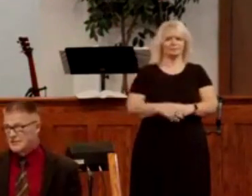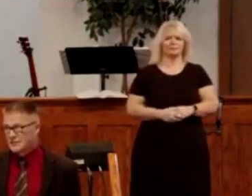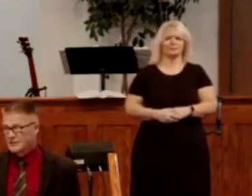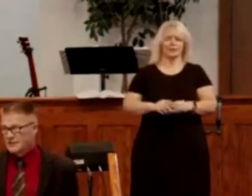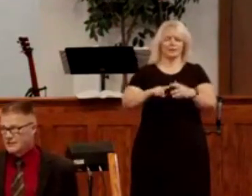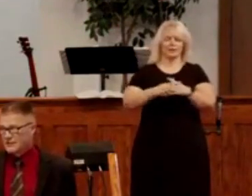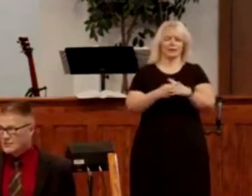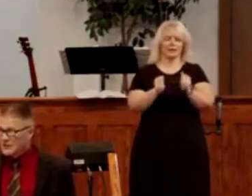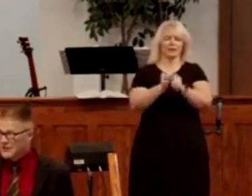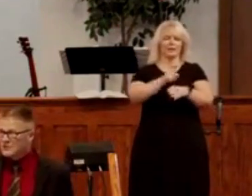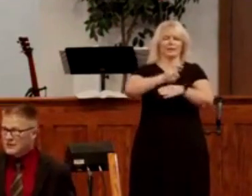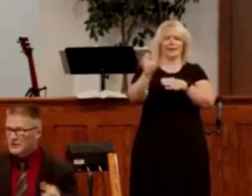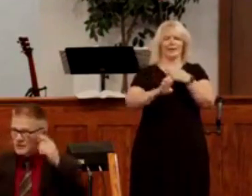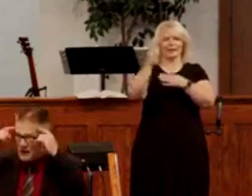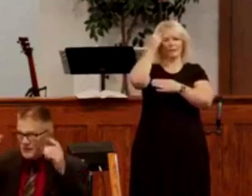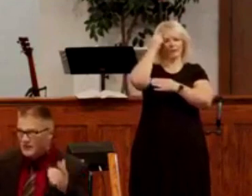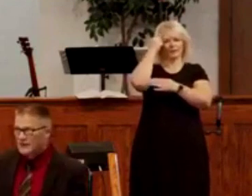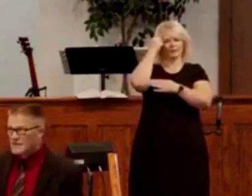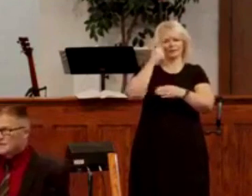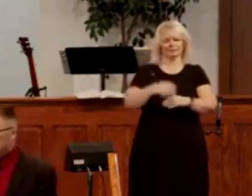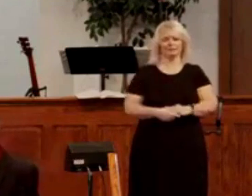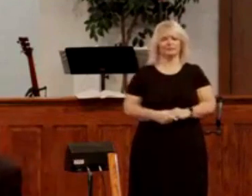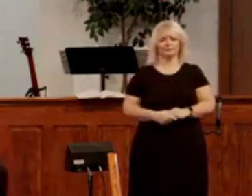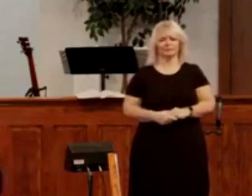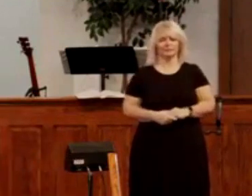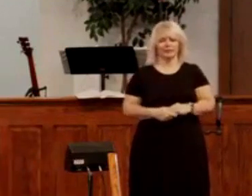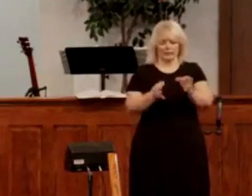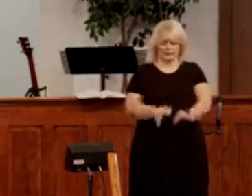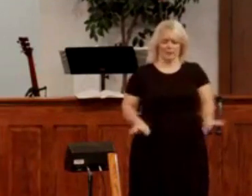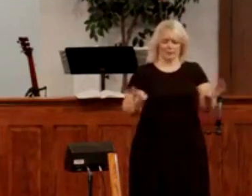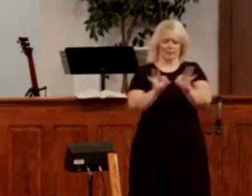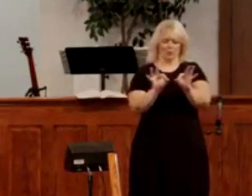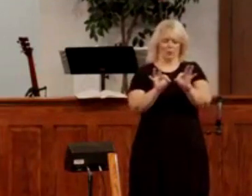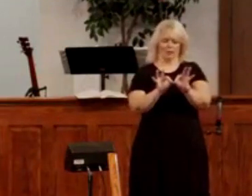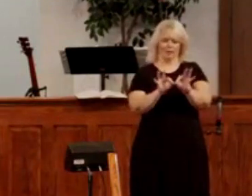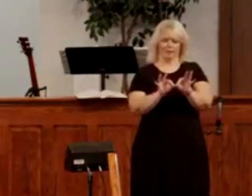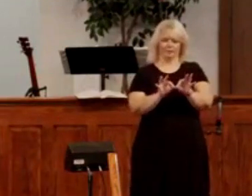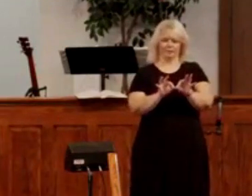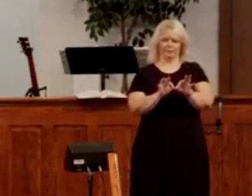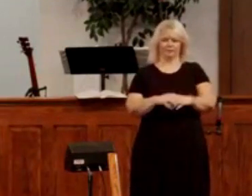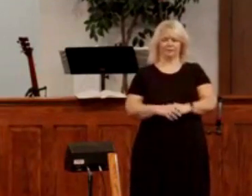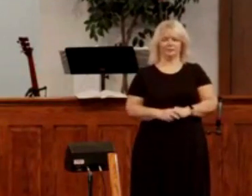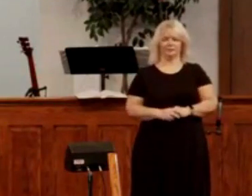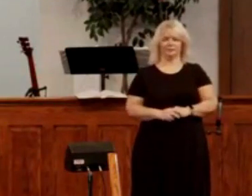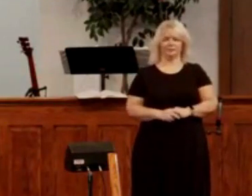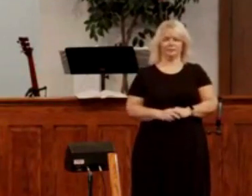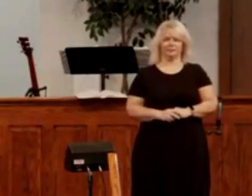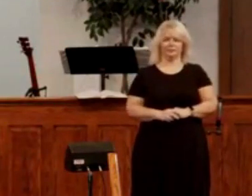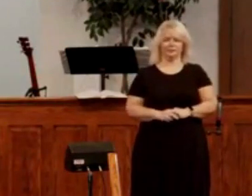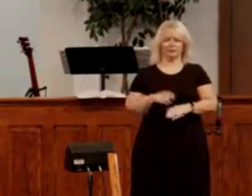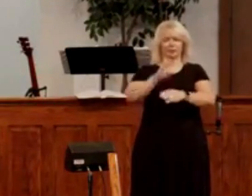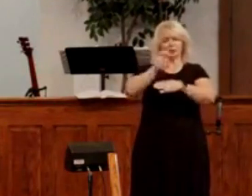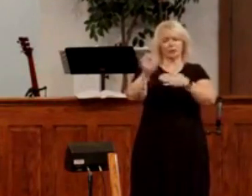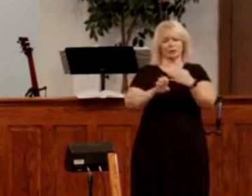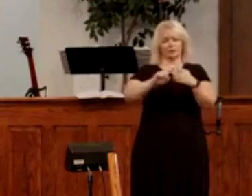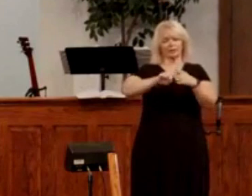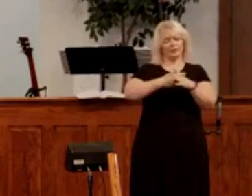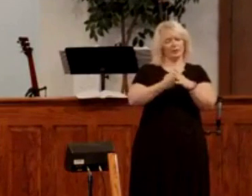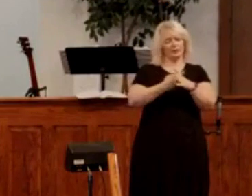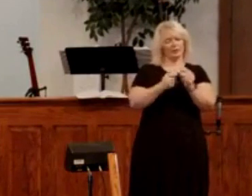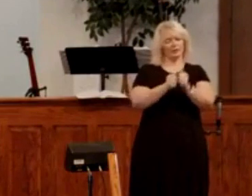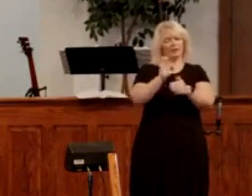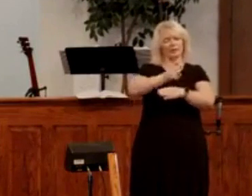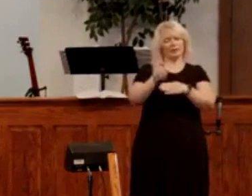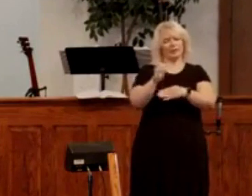mind. Right? Begin with the end in mind. It's very important, okay? It's very important. So let's go to the end and begin with the end in